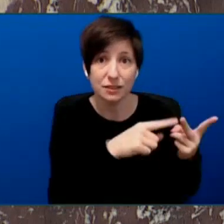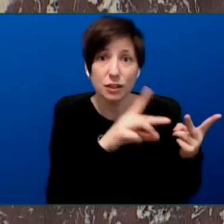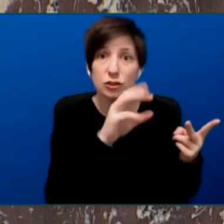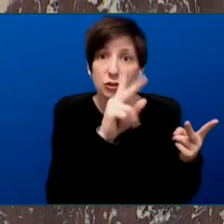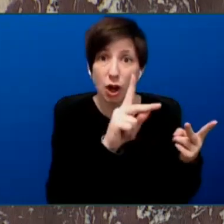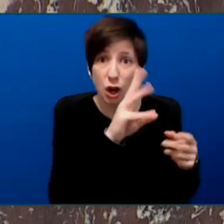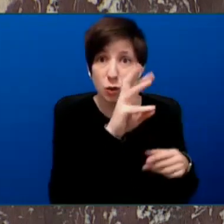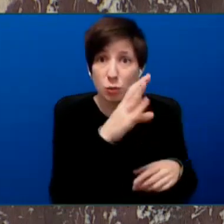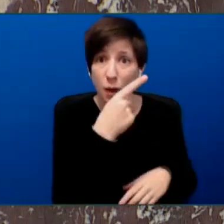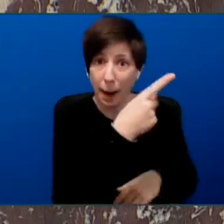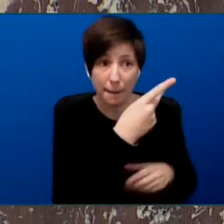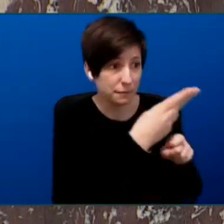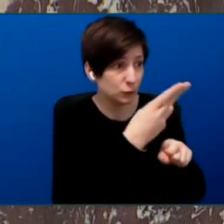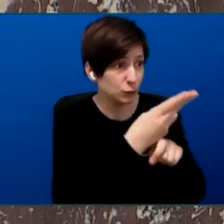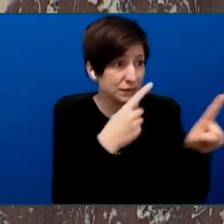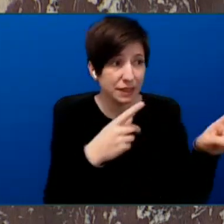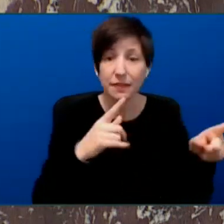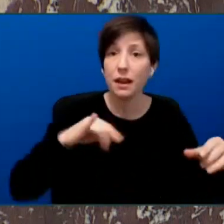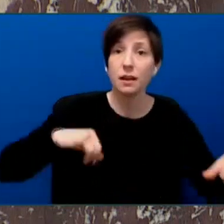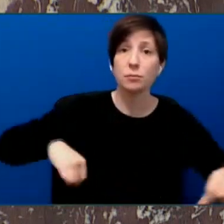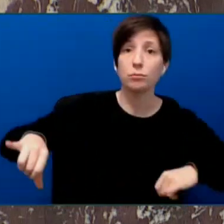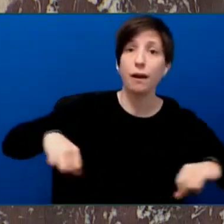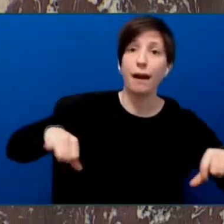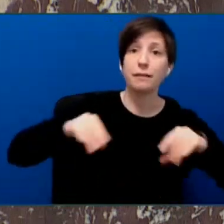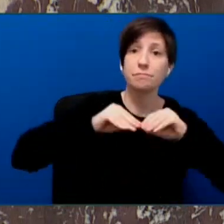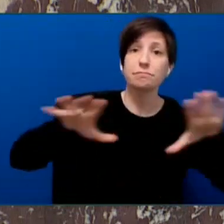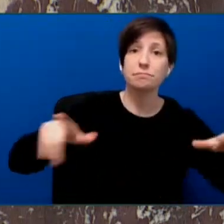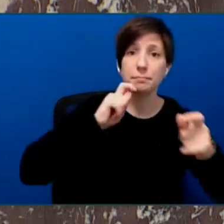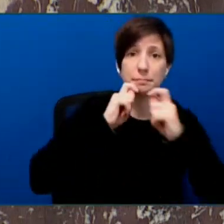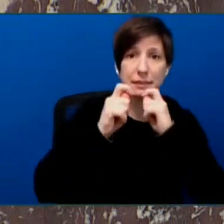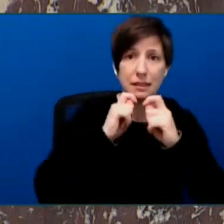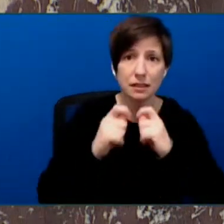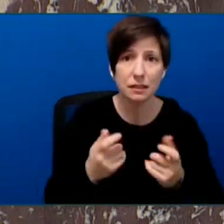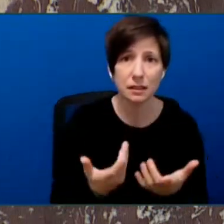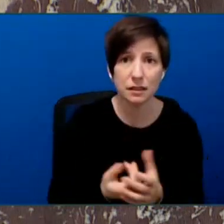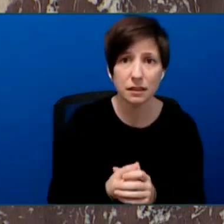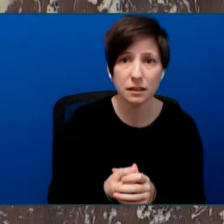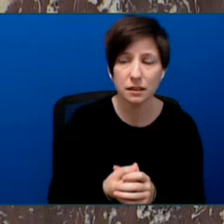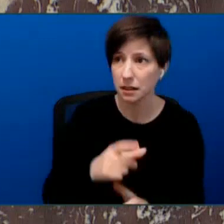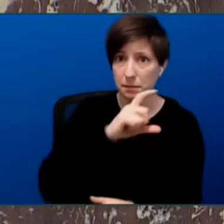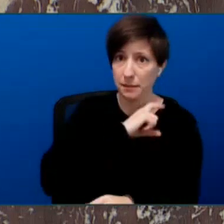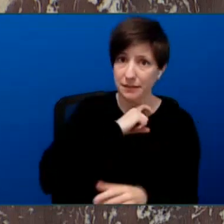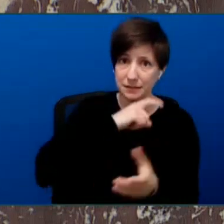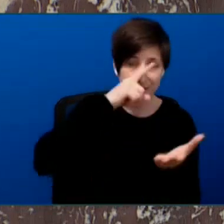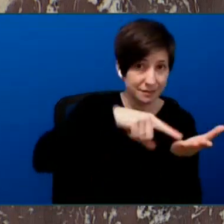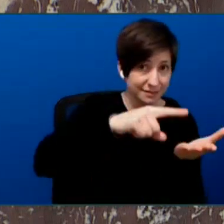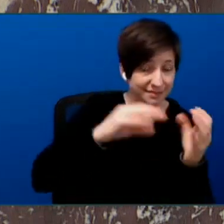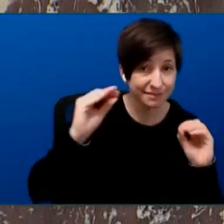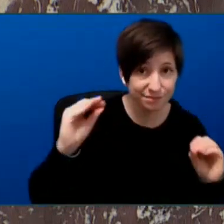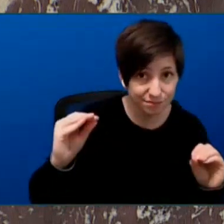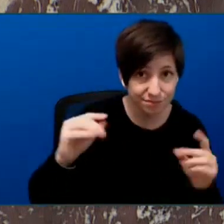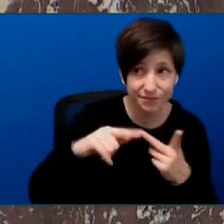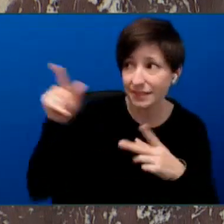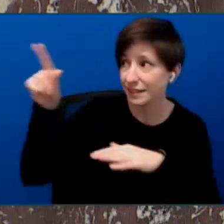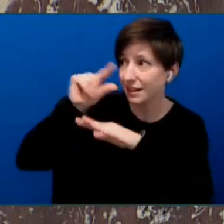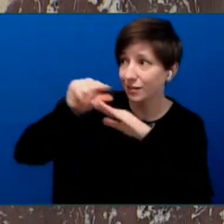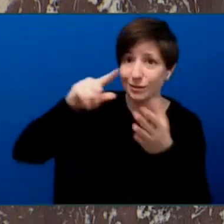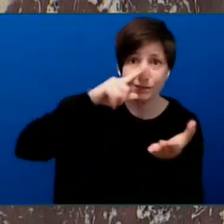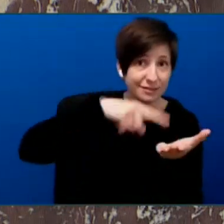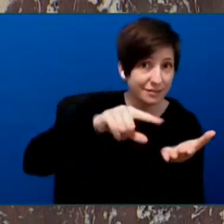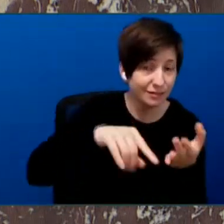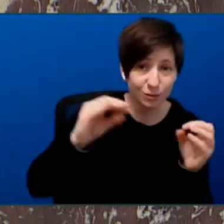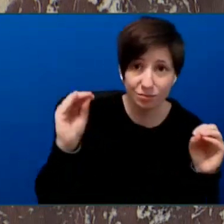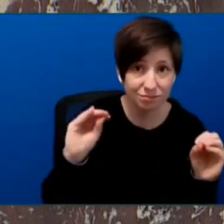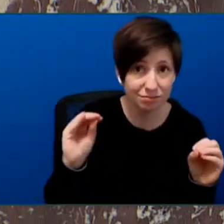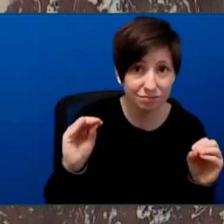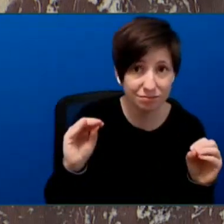But there hasn't been any police investigation. There hasn't even been any looking into it by this government. They didn't, begrudgingly withdraw the funding